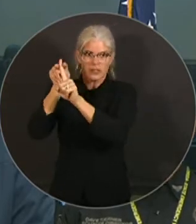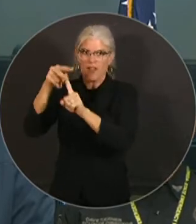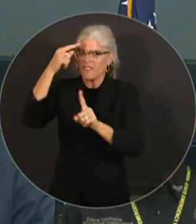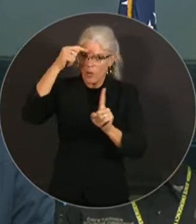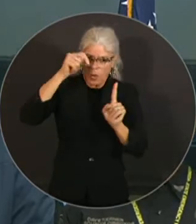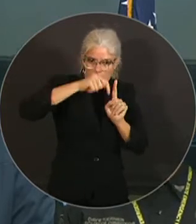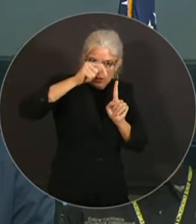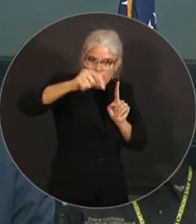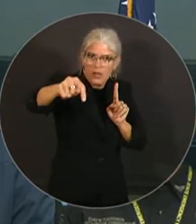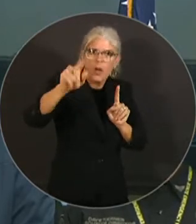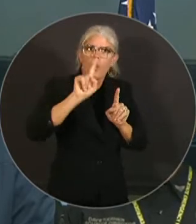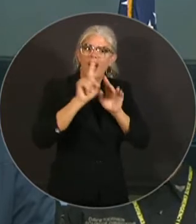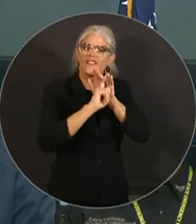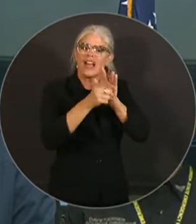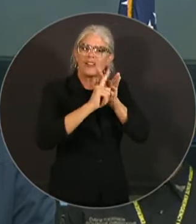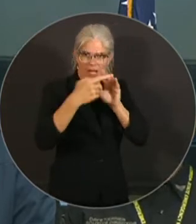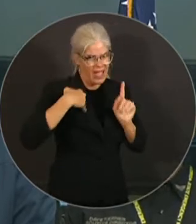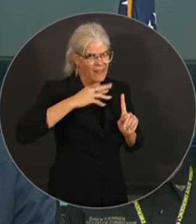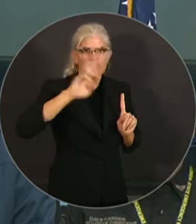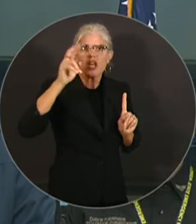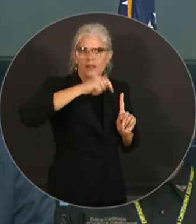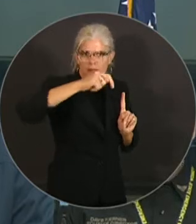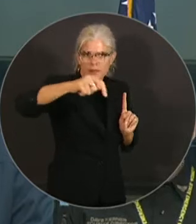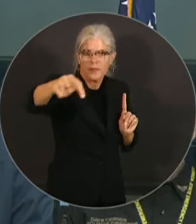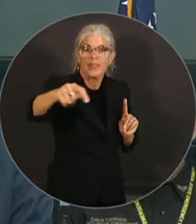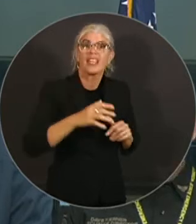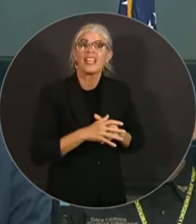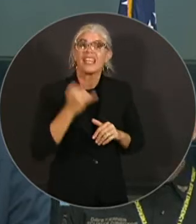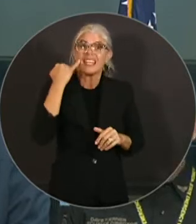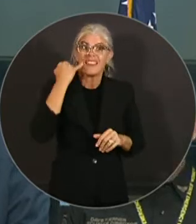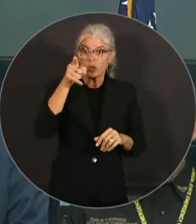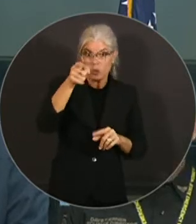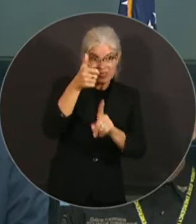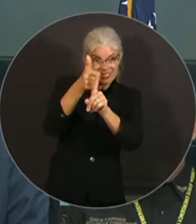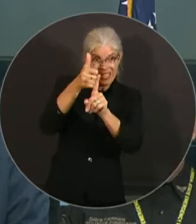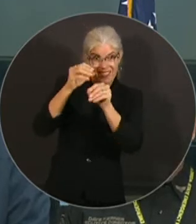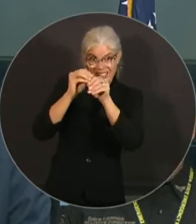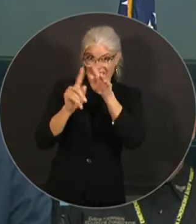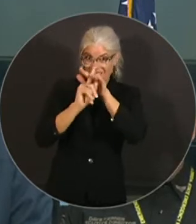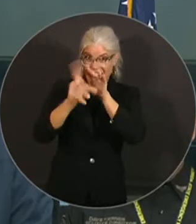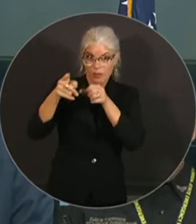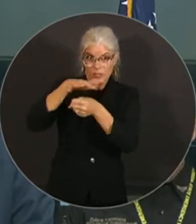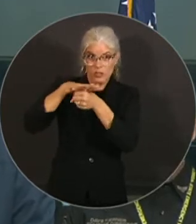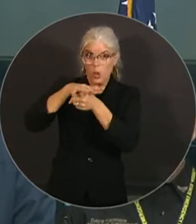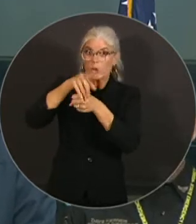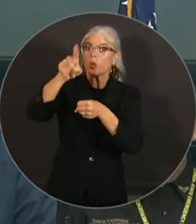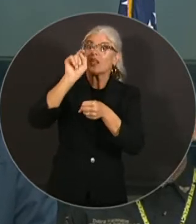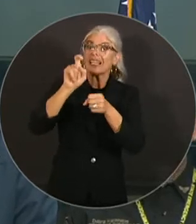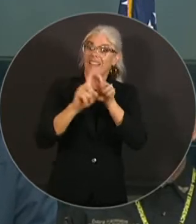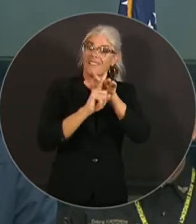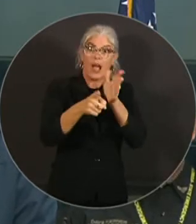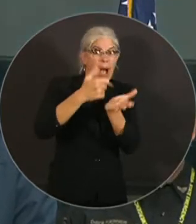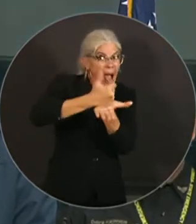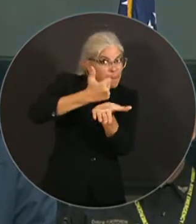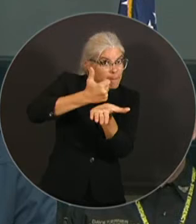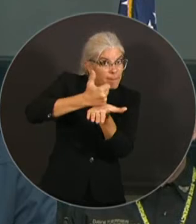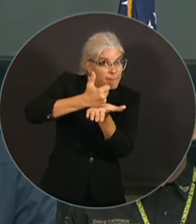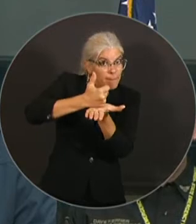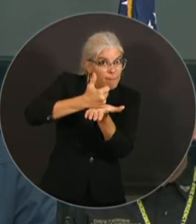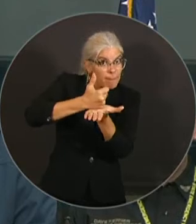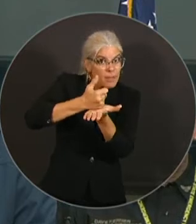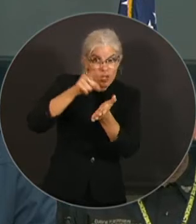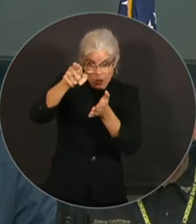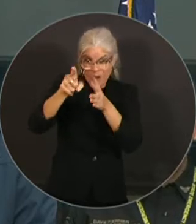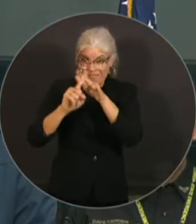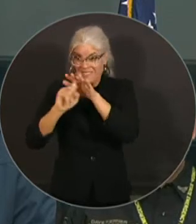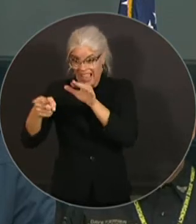needed. If you are in an evacuation zone and need evacuation assistance, again, if you're in an evacuation zone and you